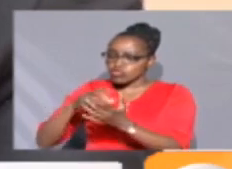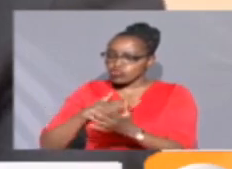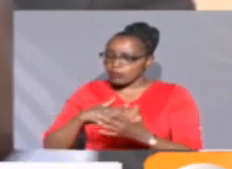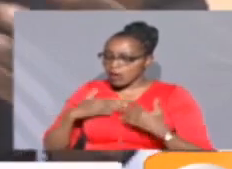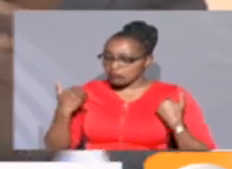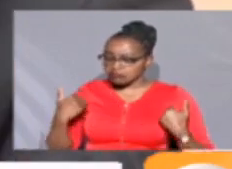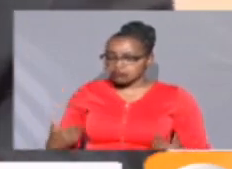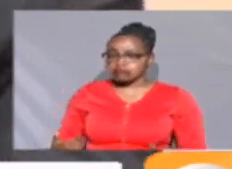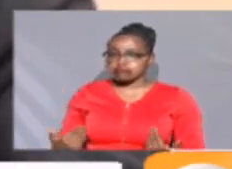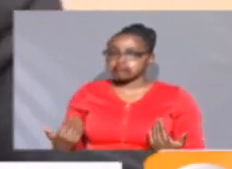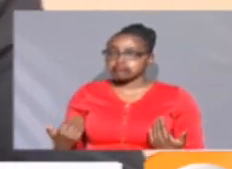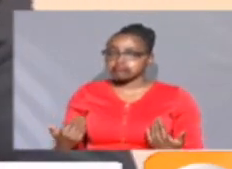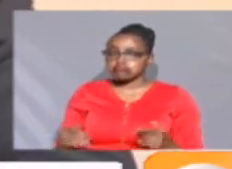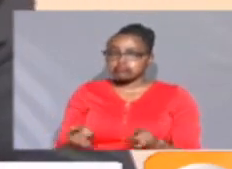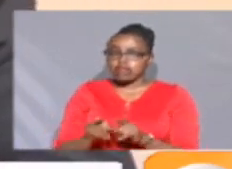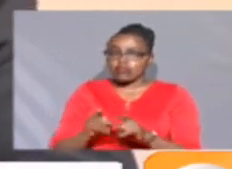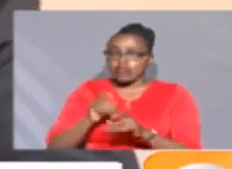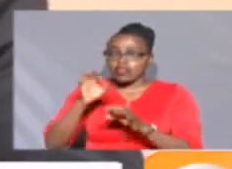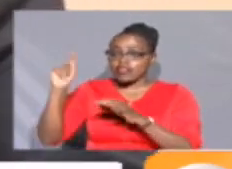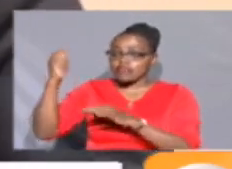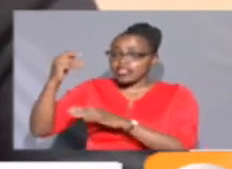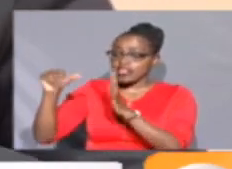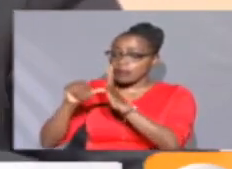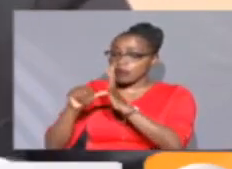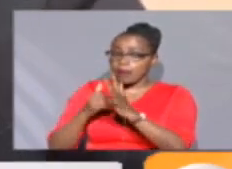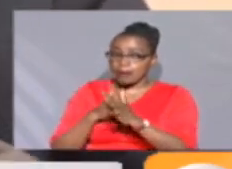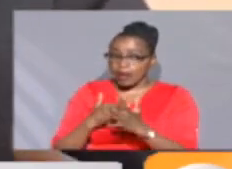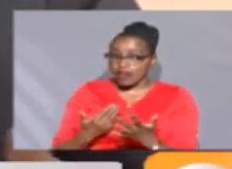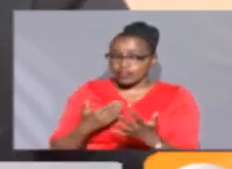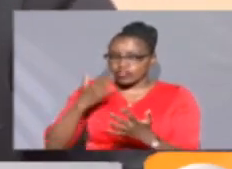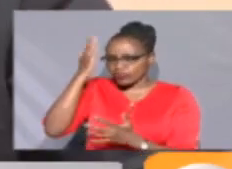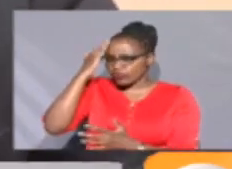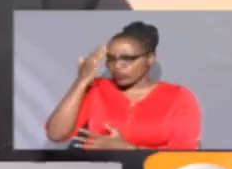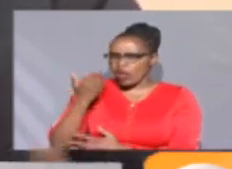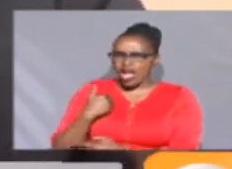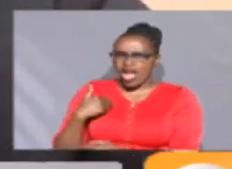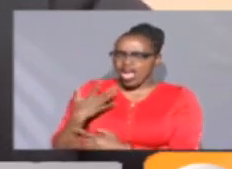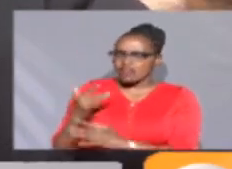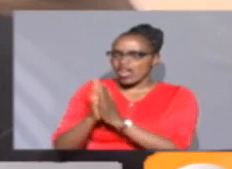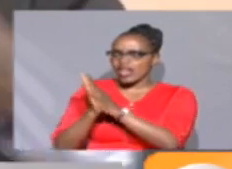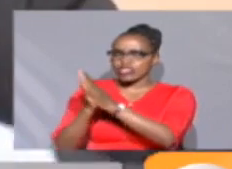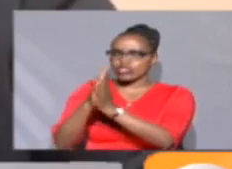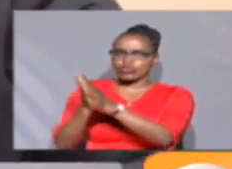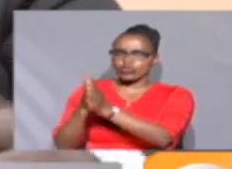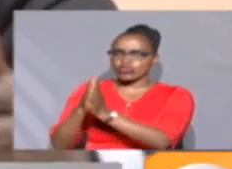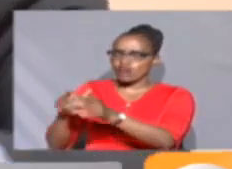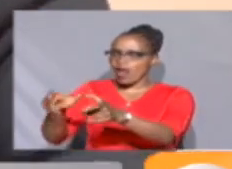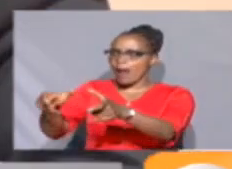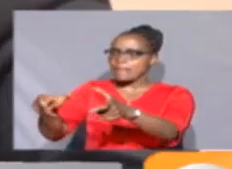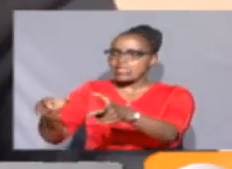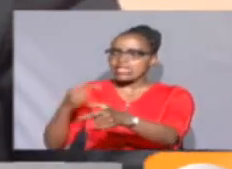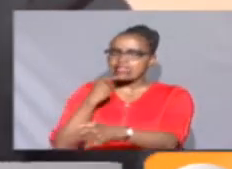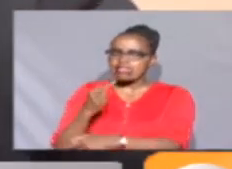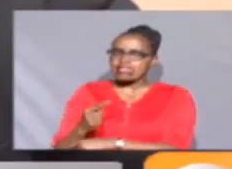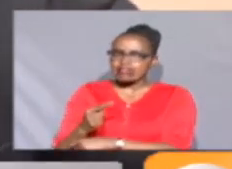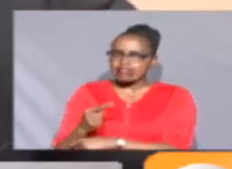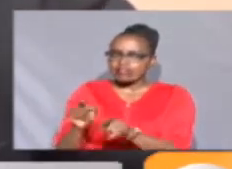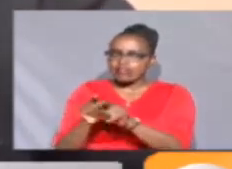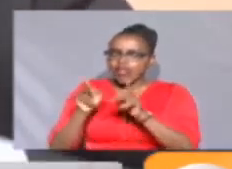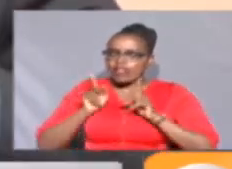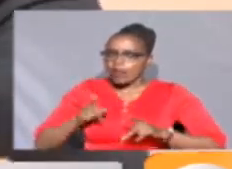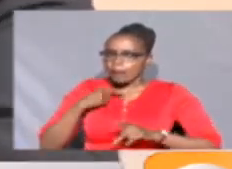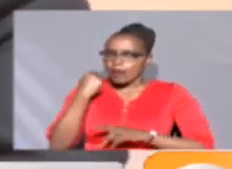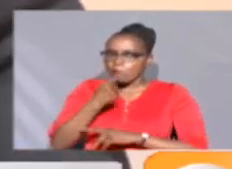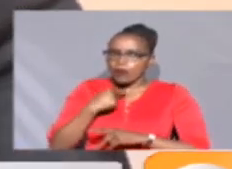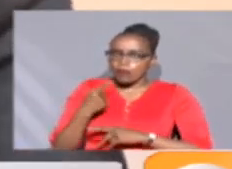My position, and I won't, if Kenyans have a problem. There is a narrative which the media is also singing between us and the people who